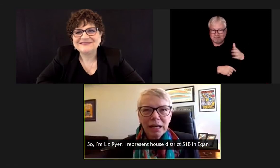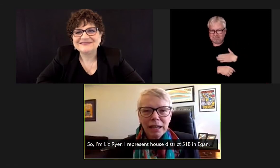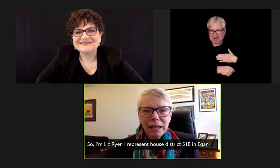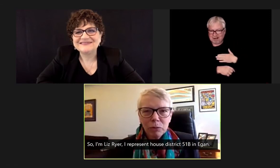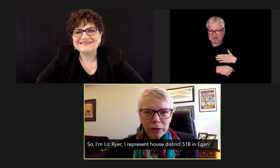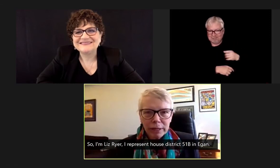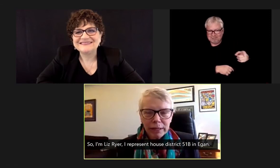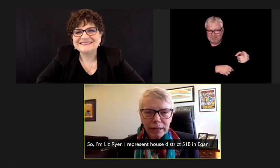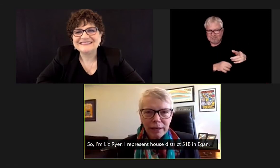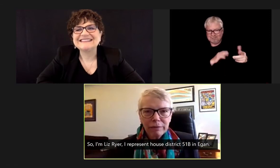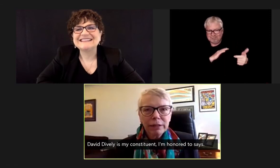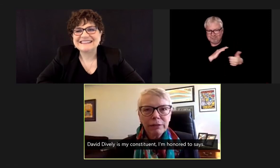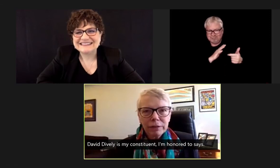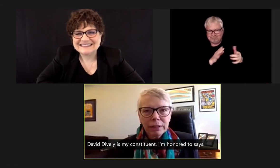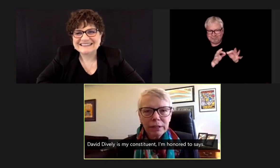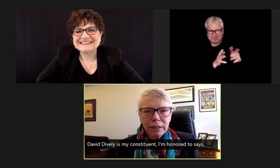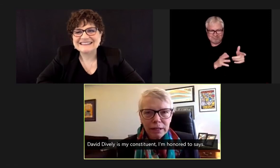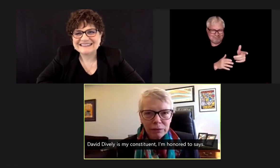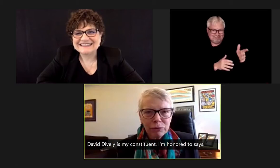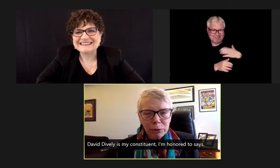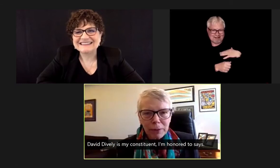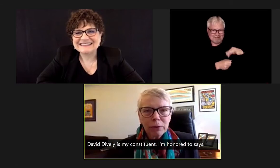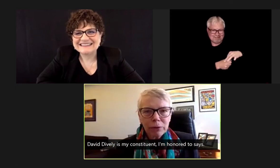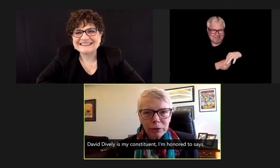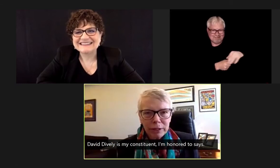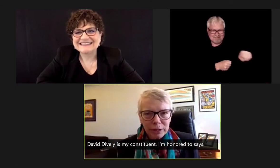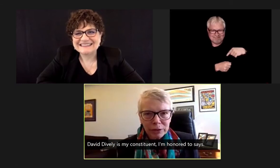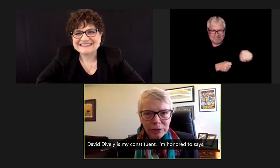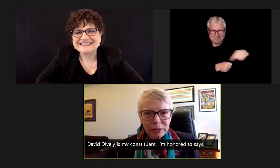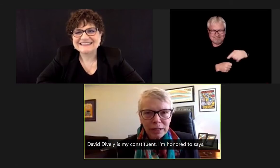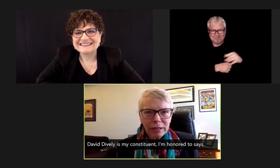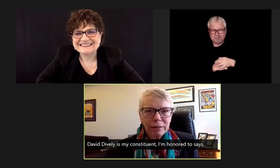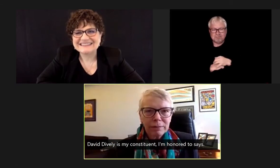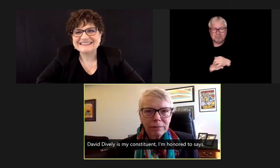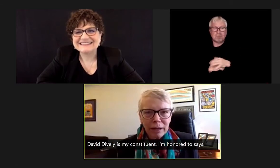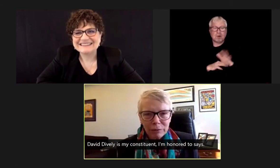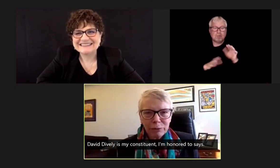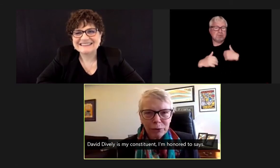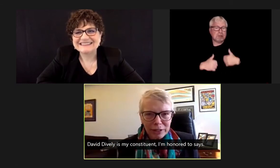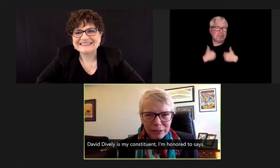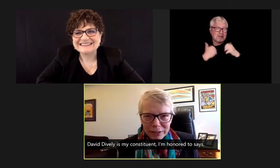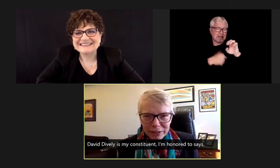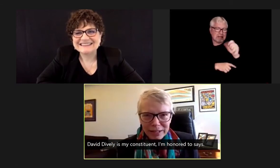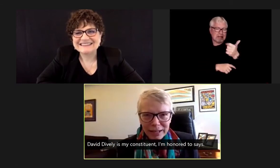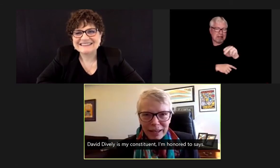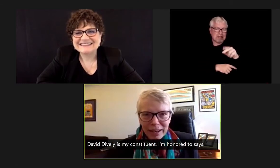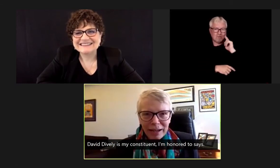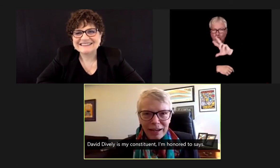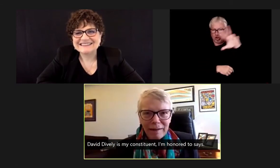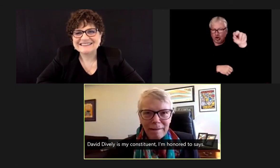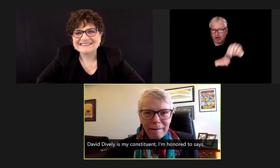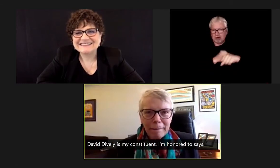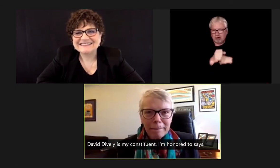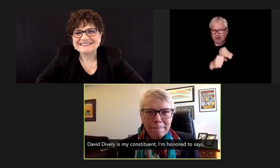And I am working, and I've lived in Eagan for about 30 years. I have 4 kids.